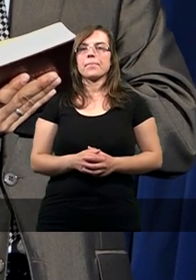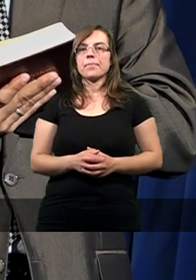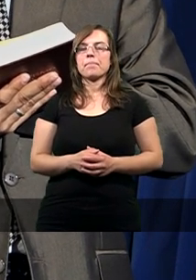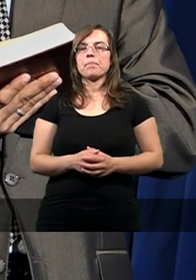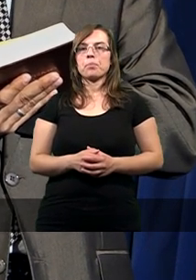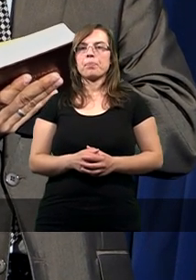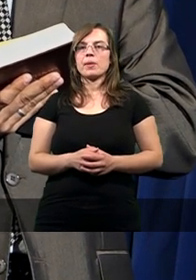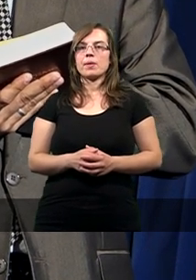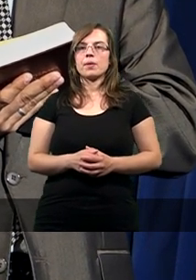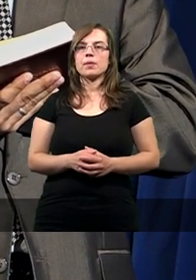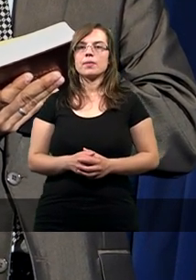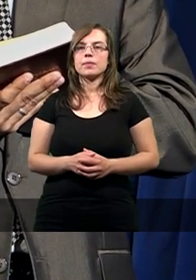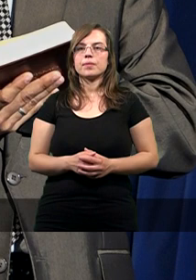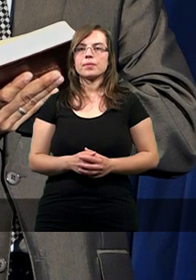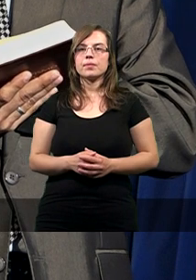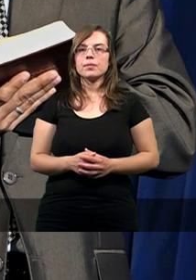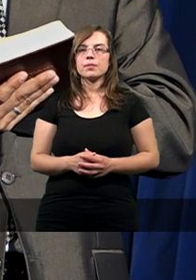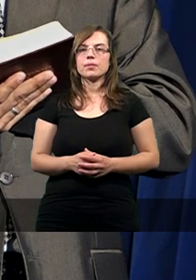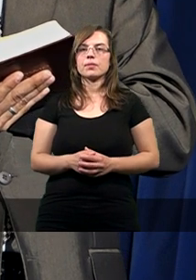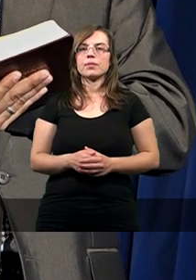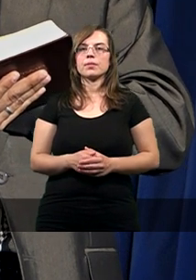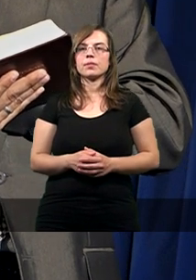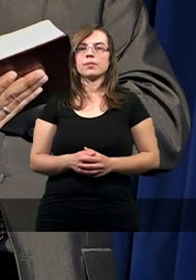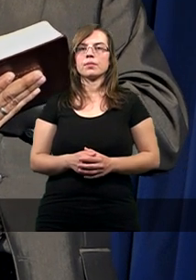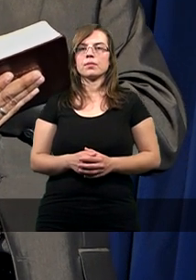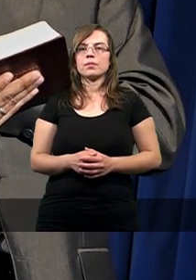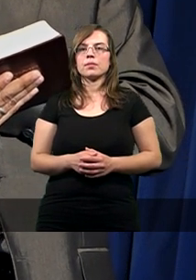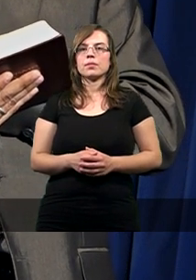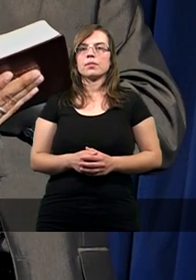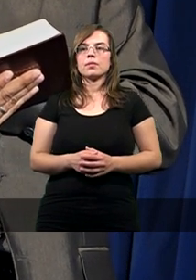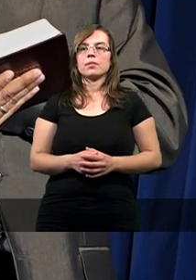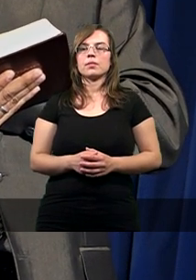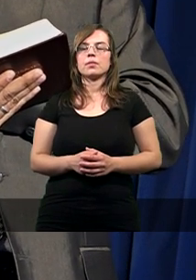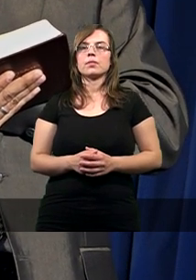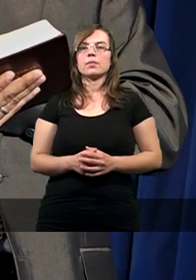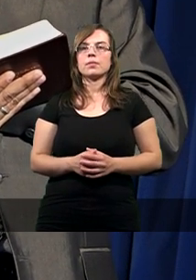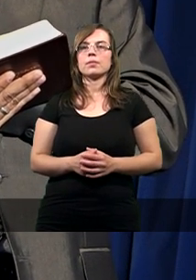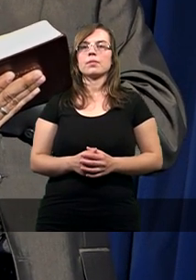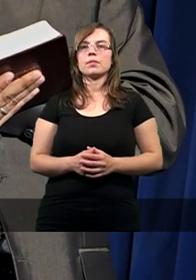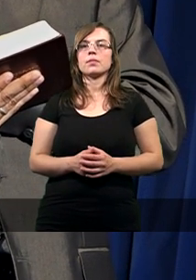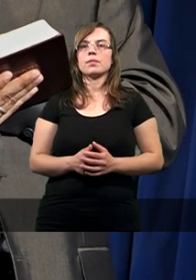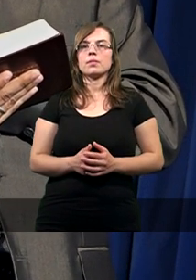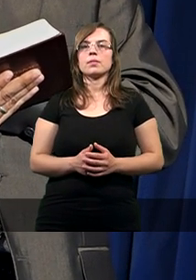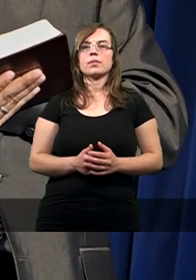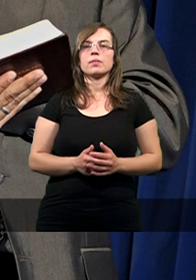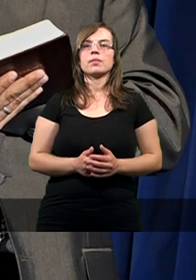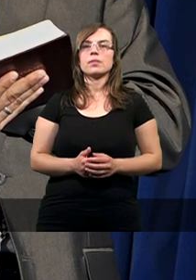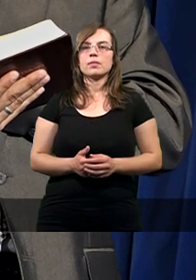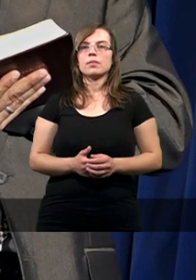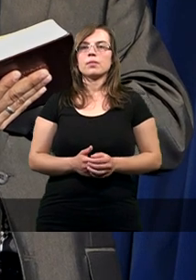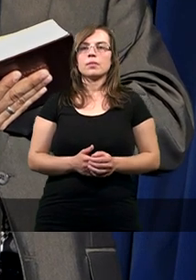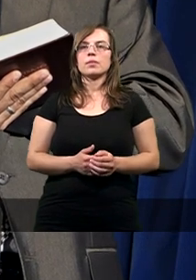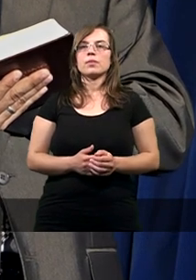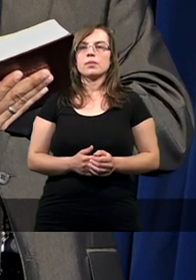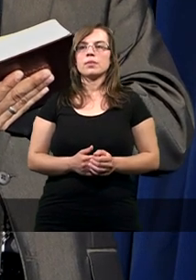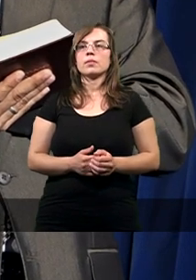my brethren and say unto them, I ascend unto the Father and your unto my Father and your Father and